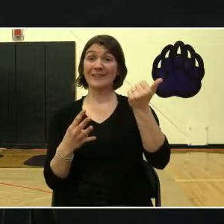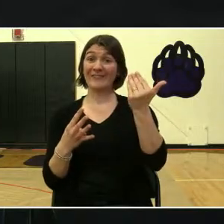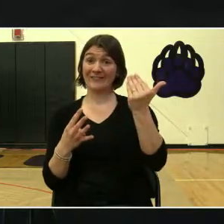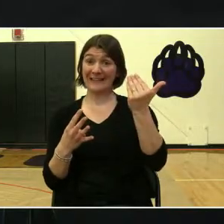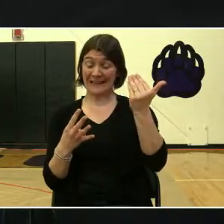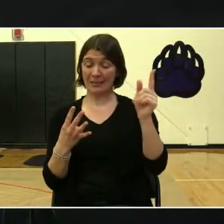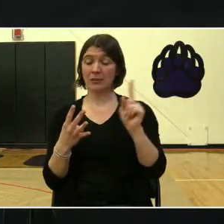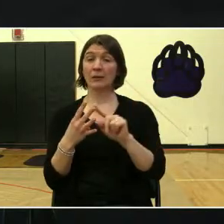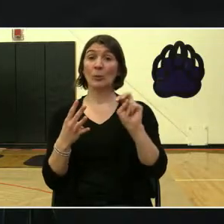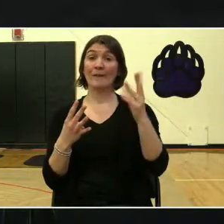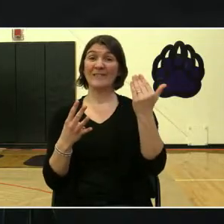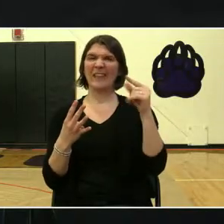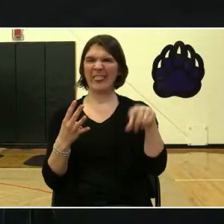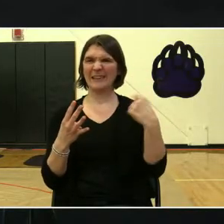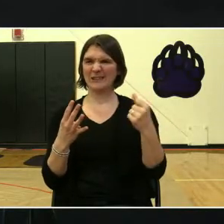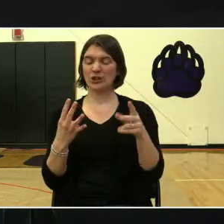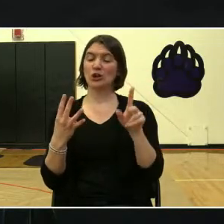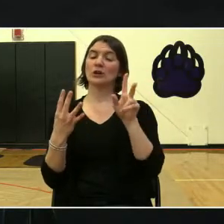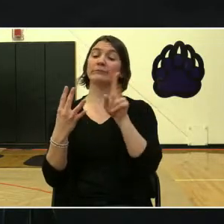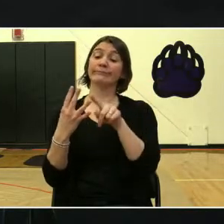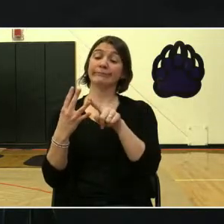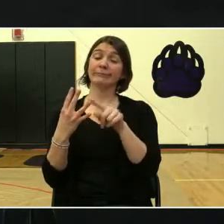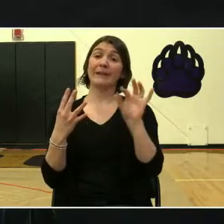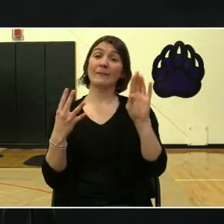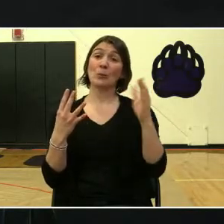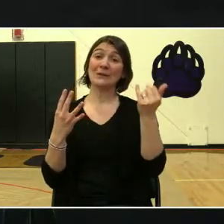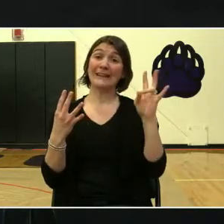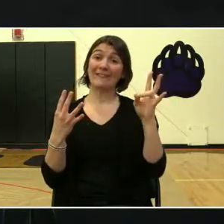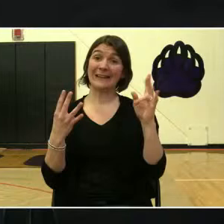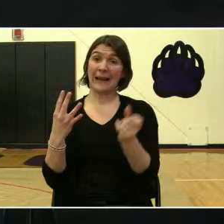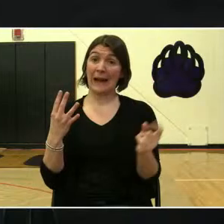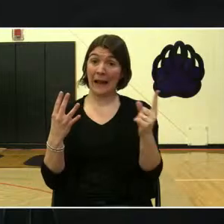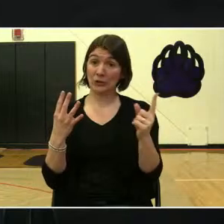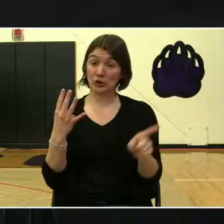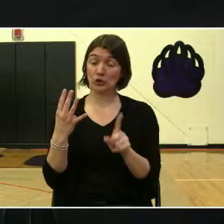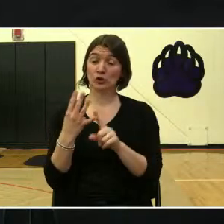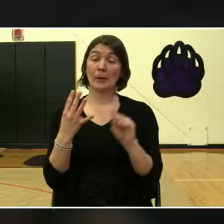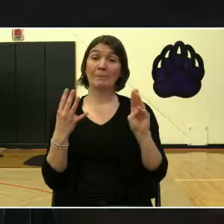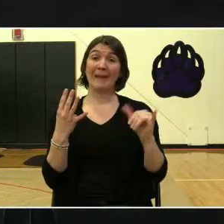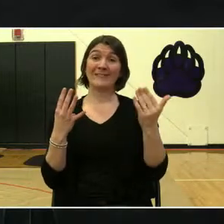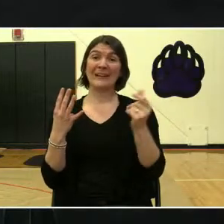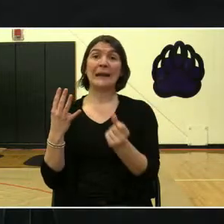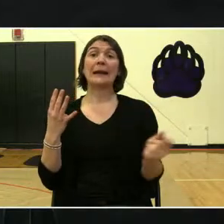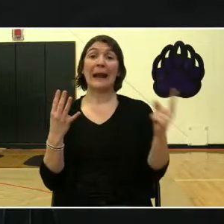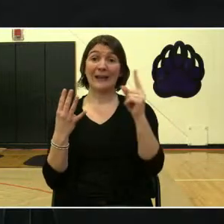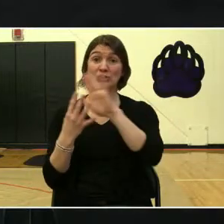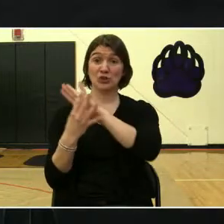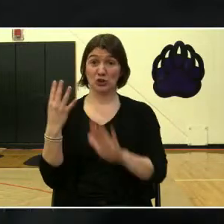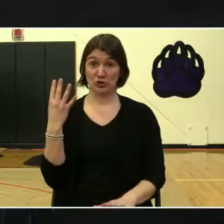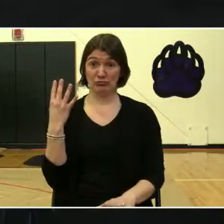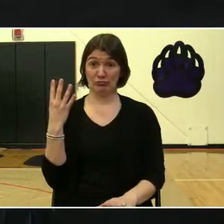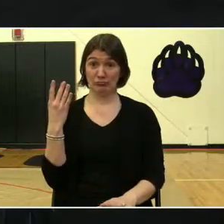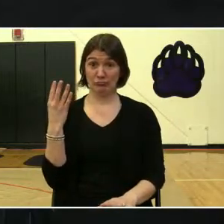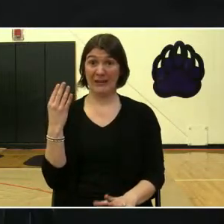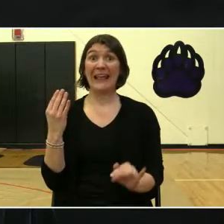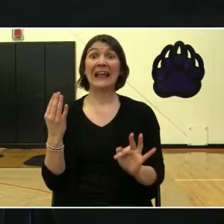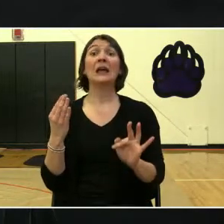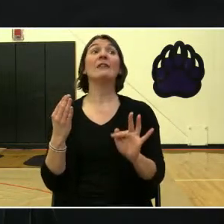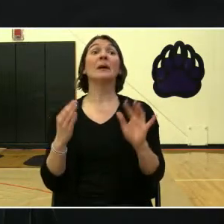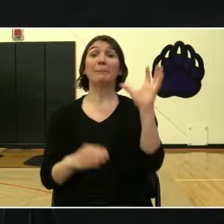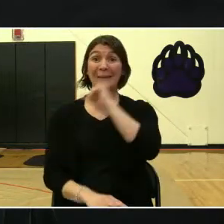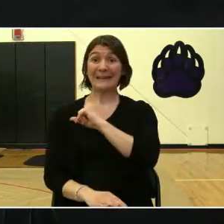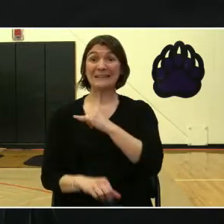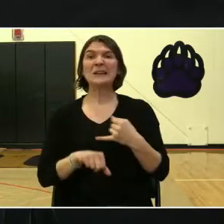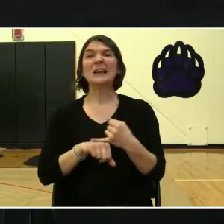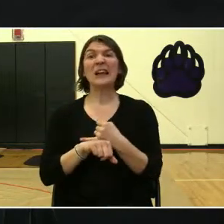2024 November 15 2024 February 17 2025 and May 15 2025 and that interest at a